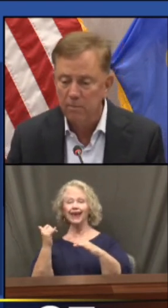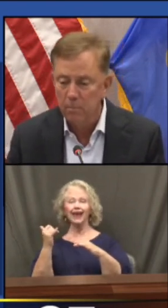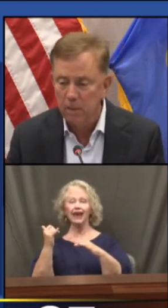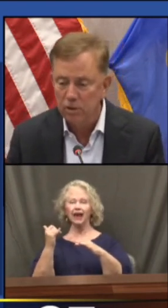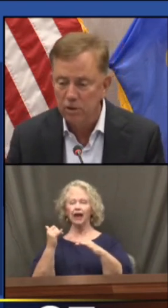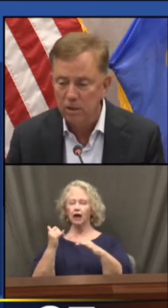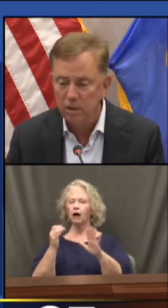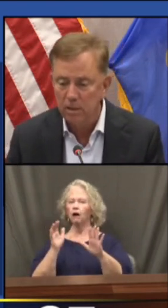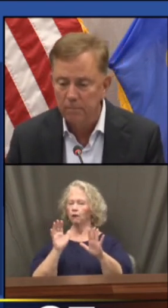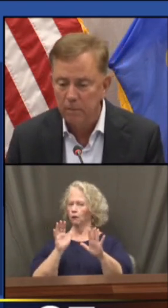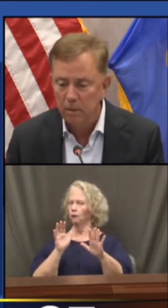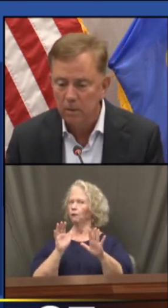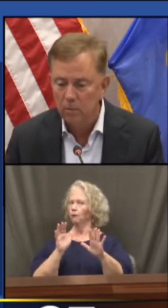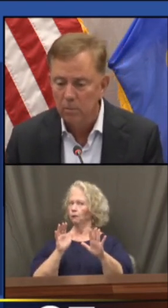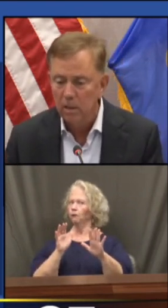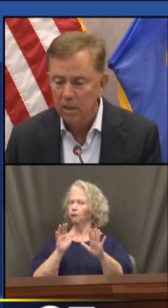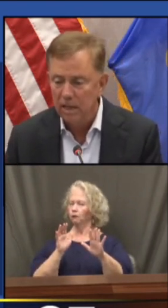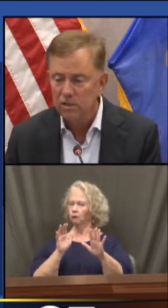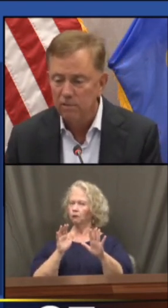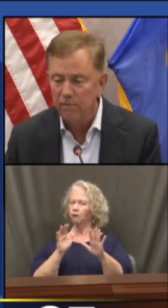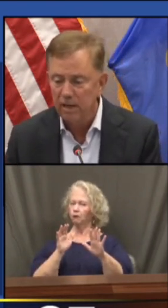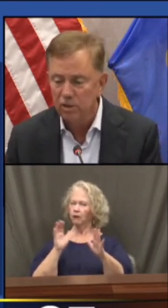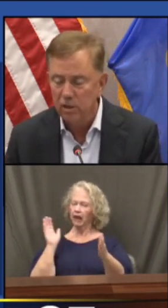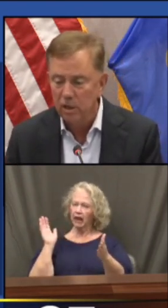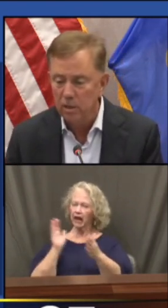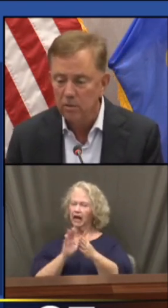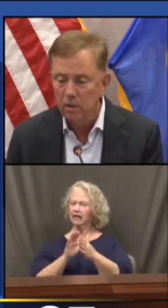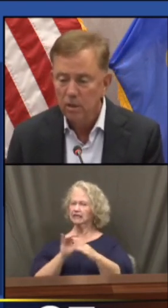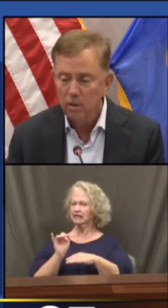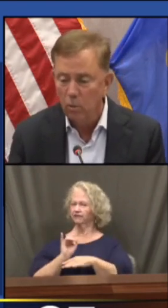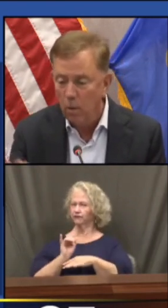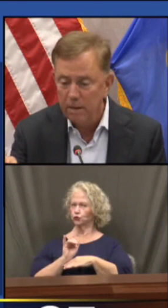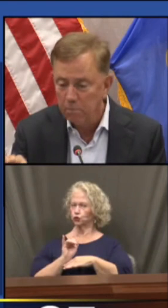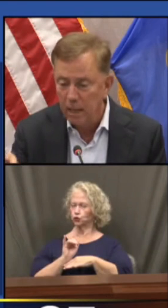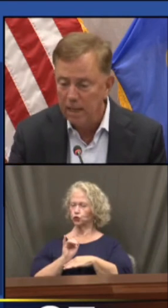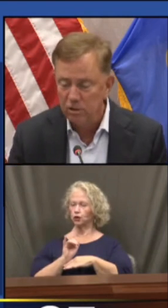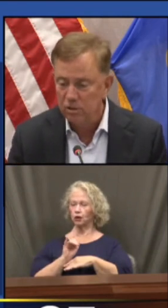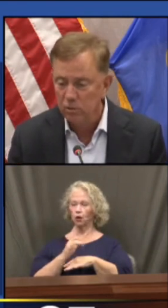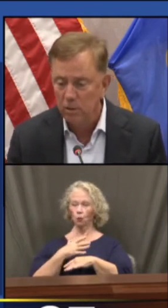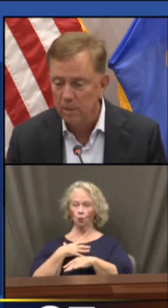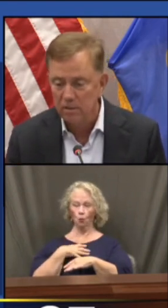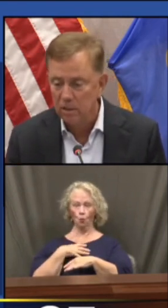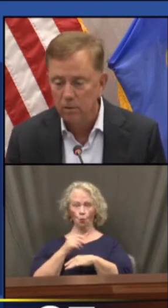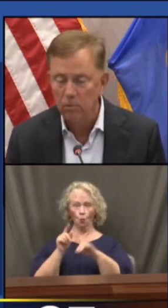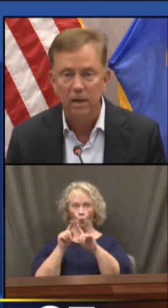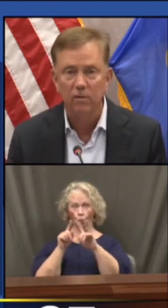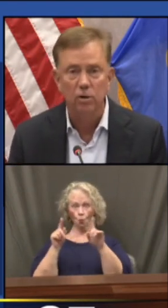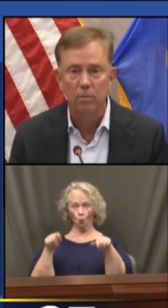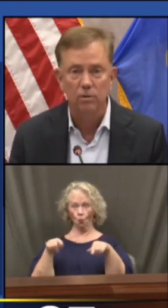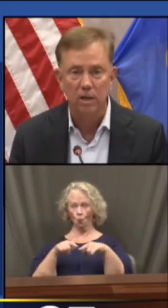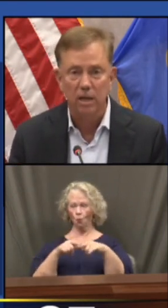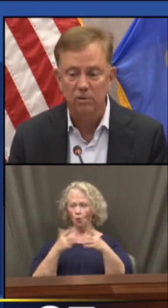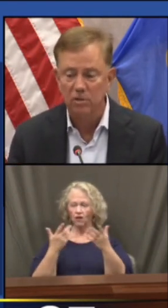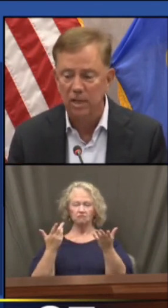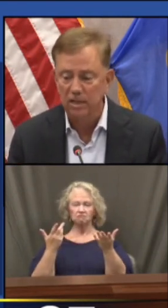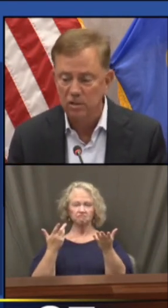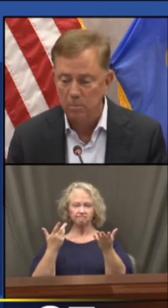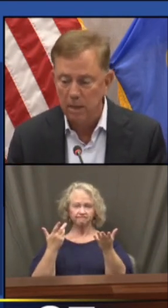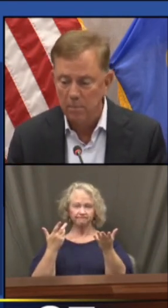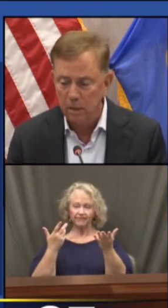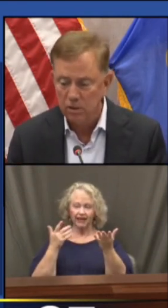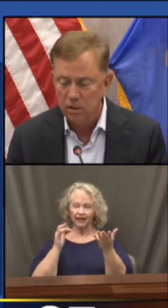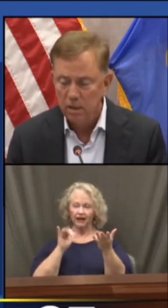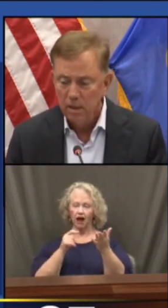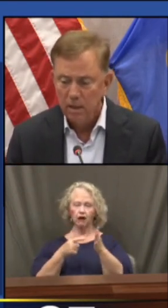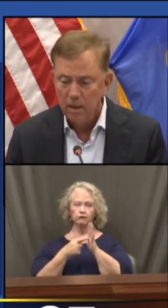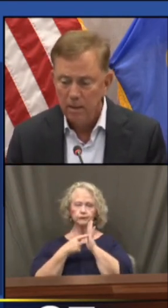means we have much, less infection there. The white blotch sort of means they don't really have their numbers together, so that doesn't